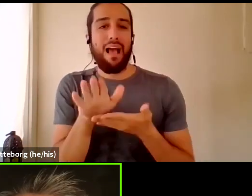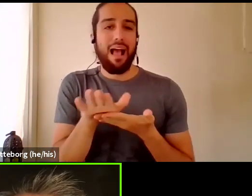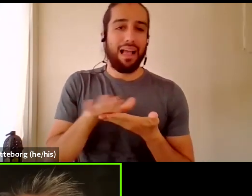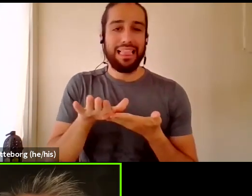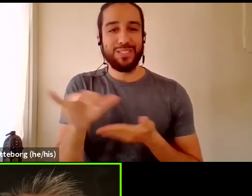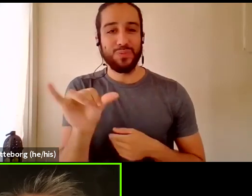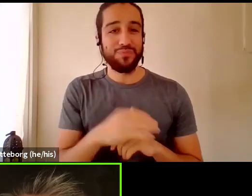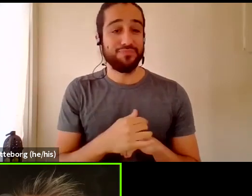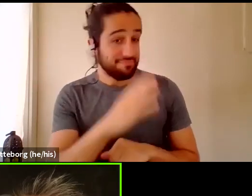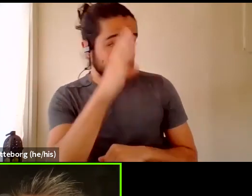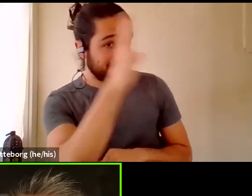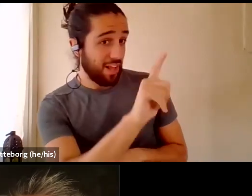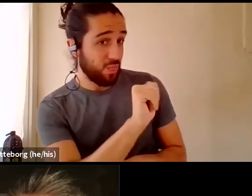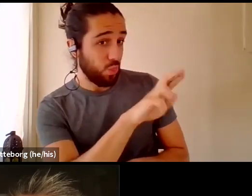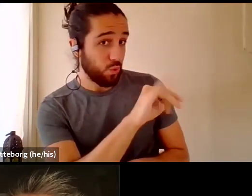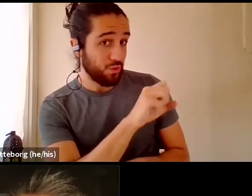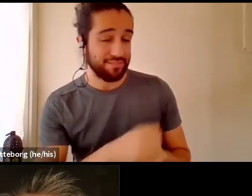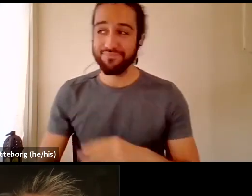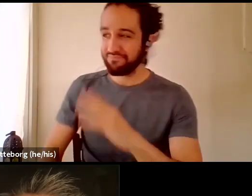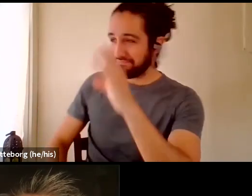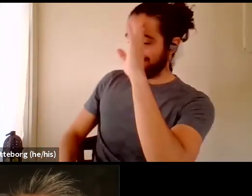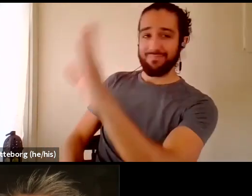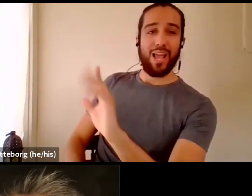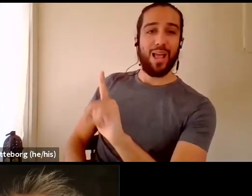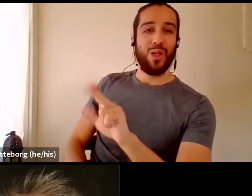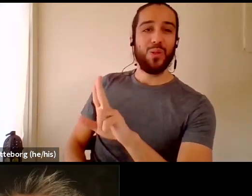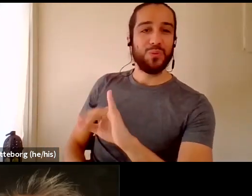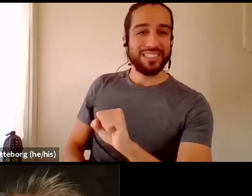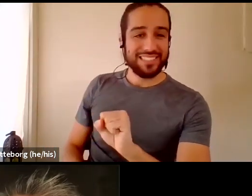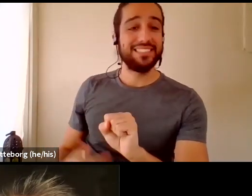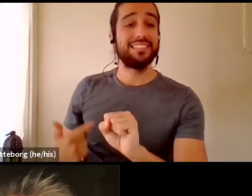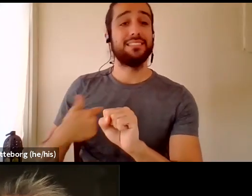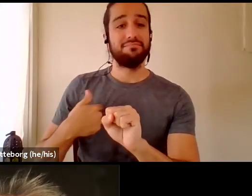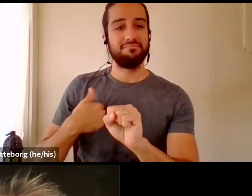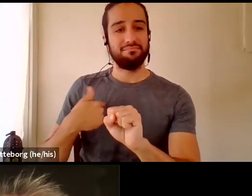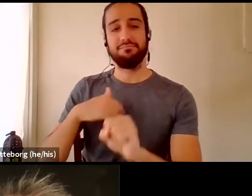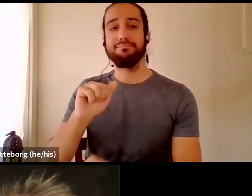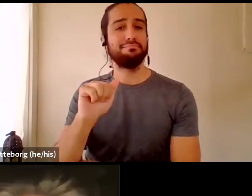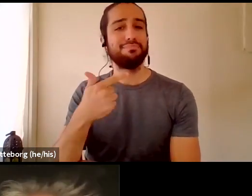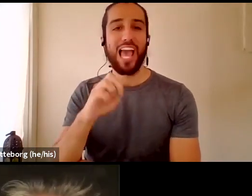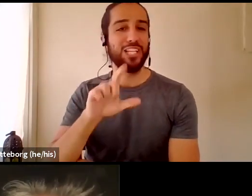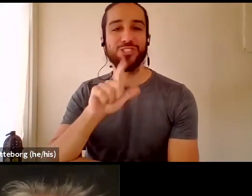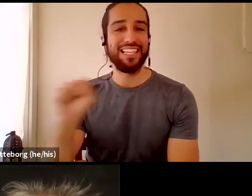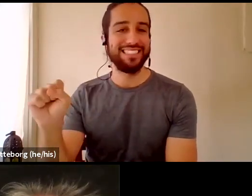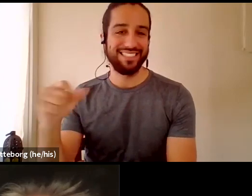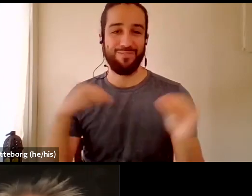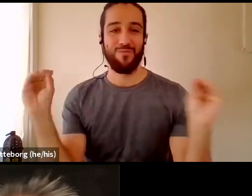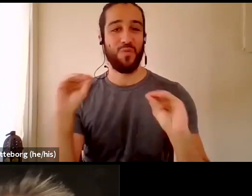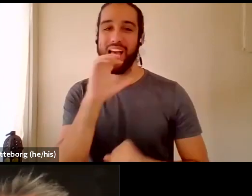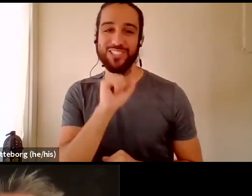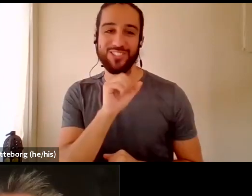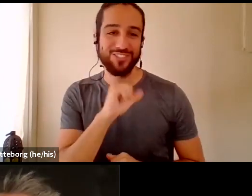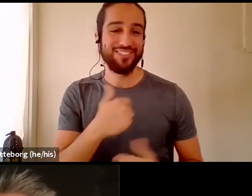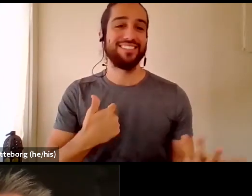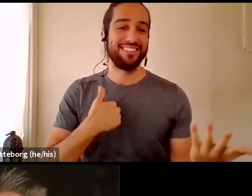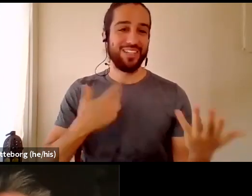Laurie. Hi, Luis. I'm ageless. I'm Laurie Woolery. I'm ageless. I am